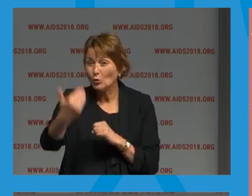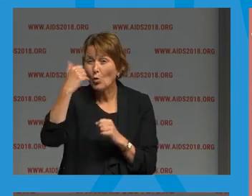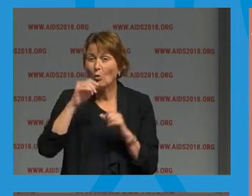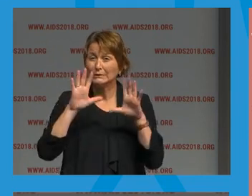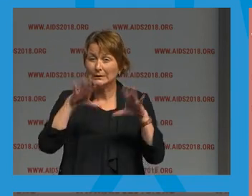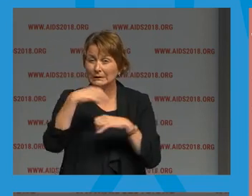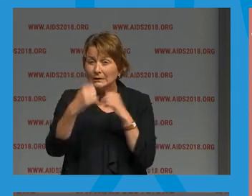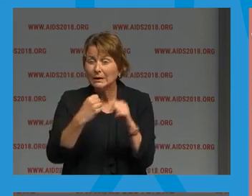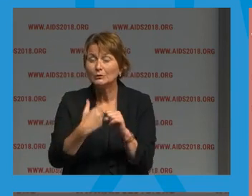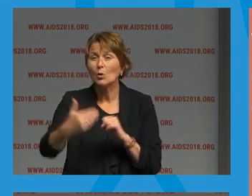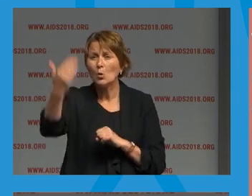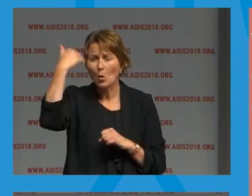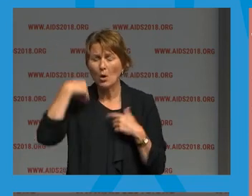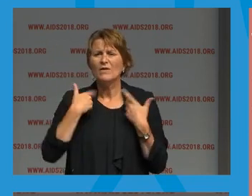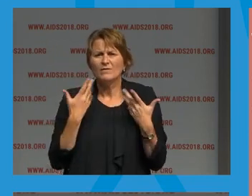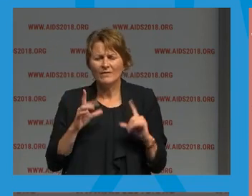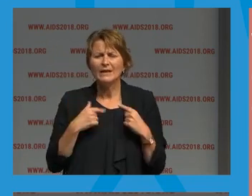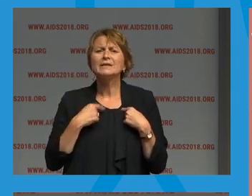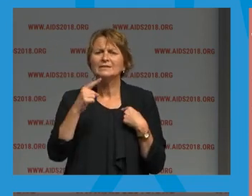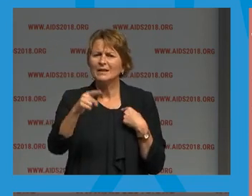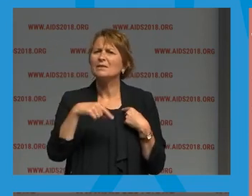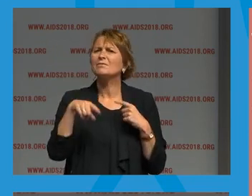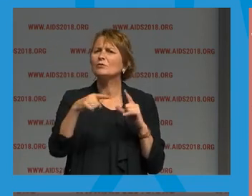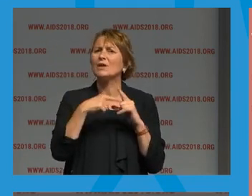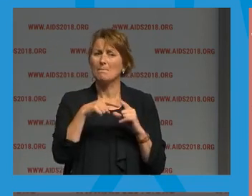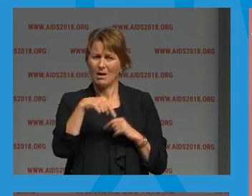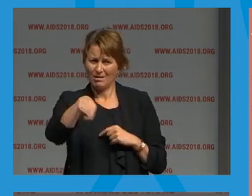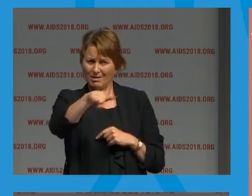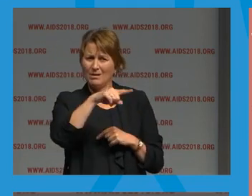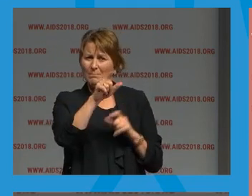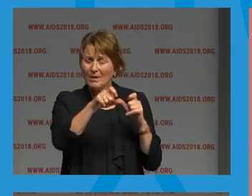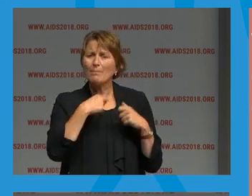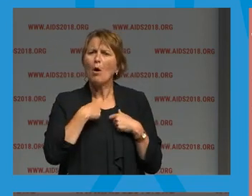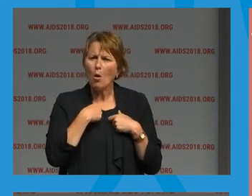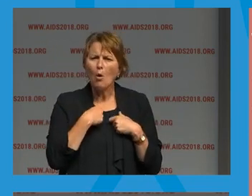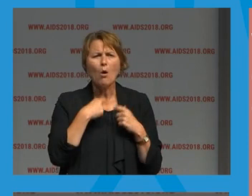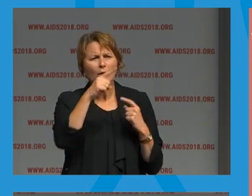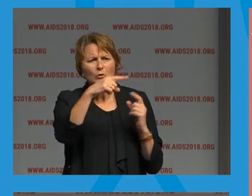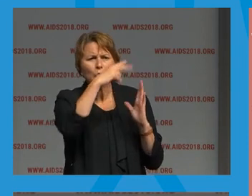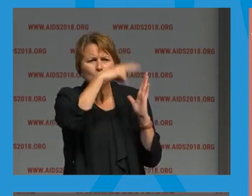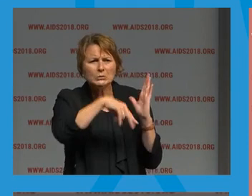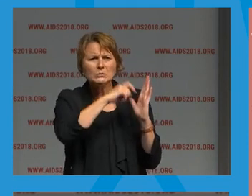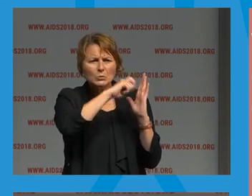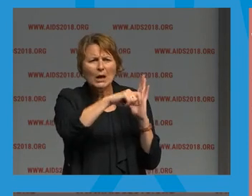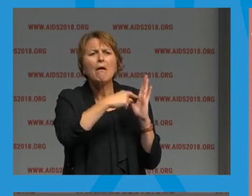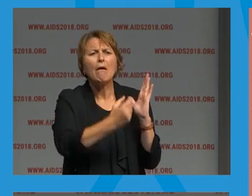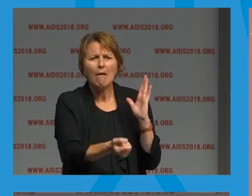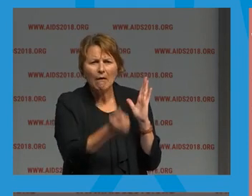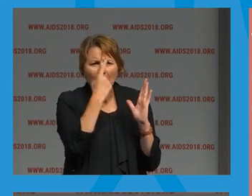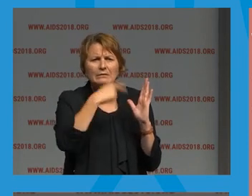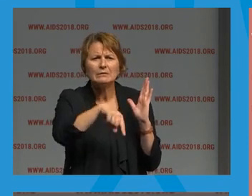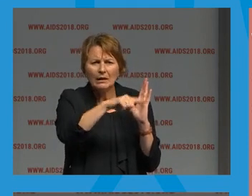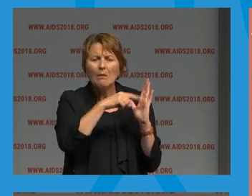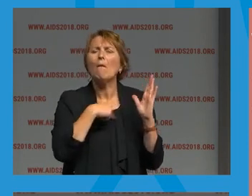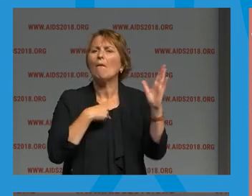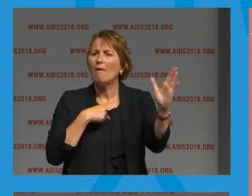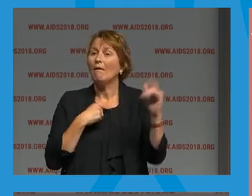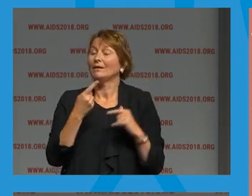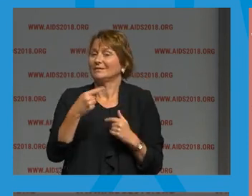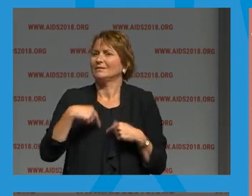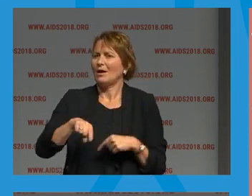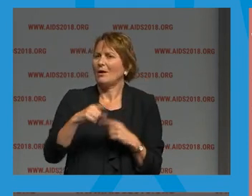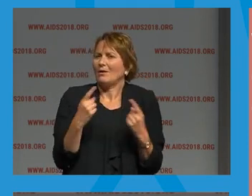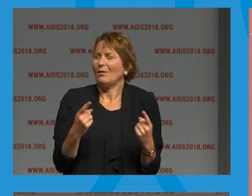ago, and ensure treatment literacy among our clients? So now, when we have this issue and this question, we can present the